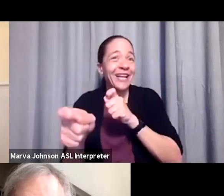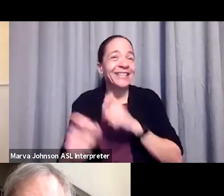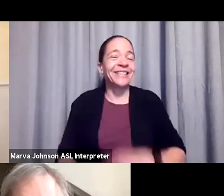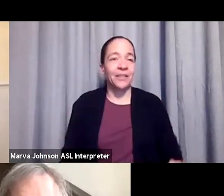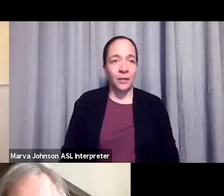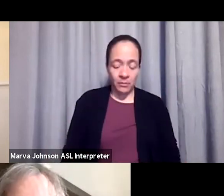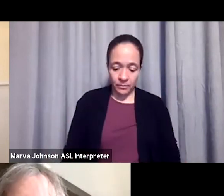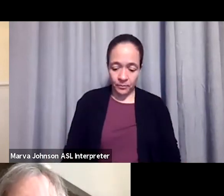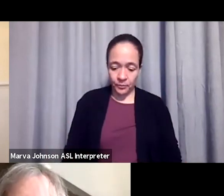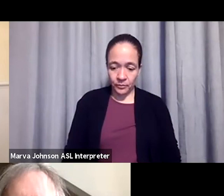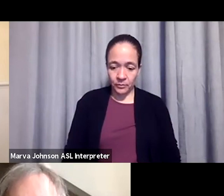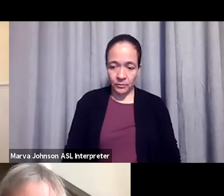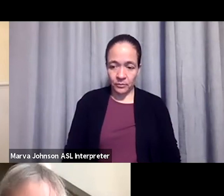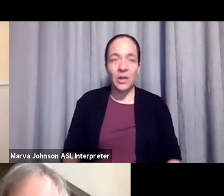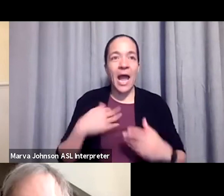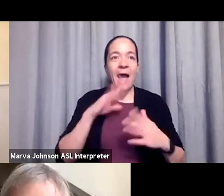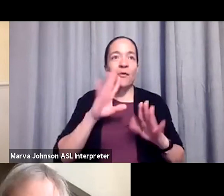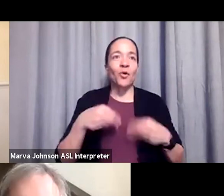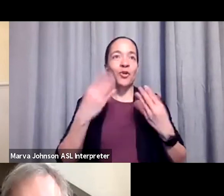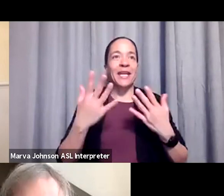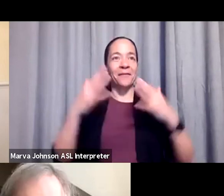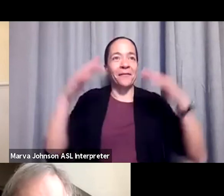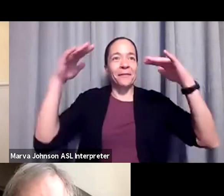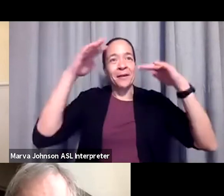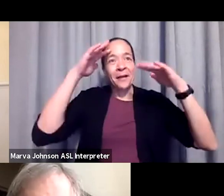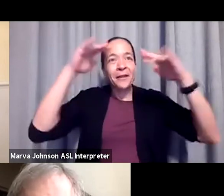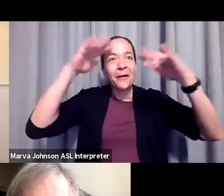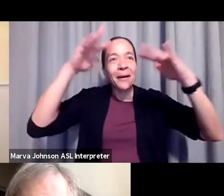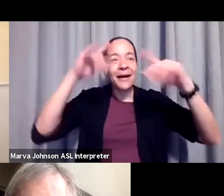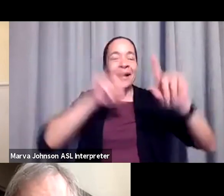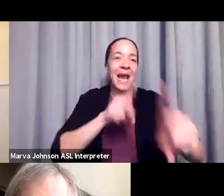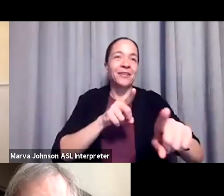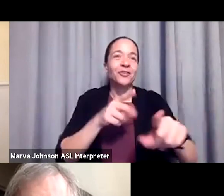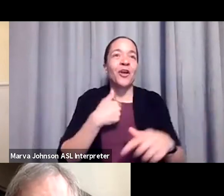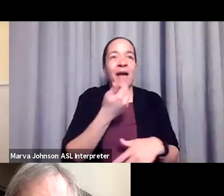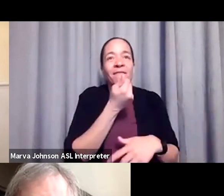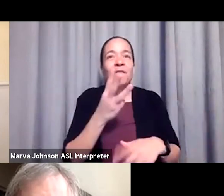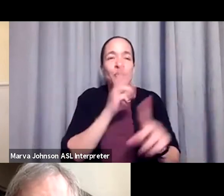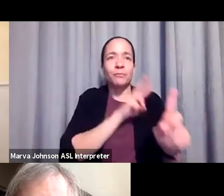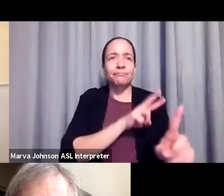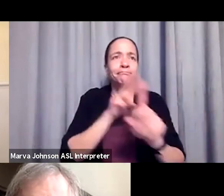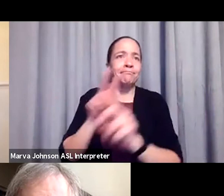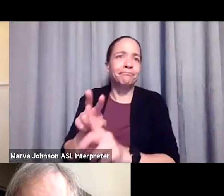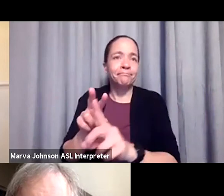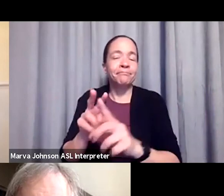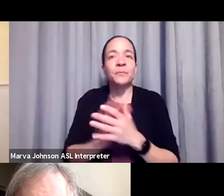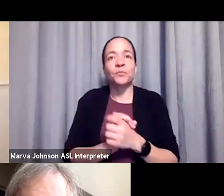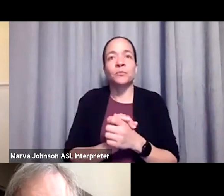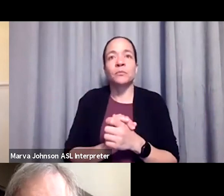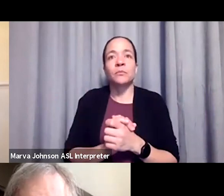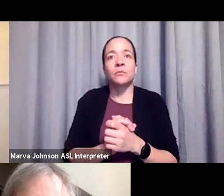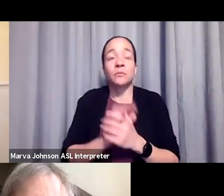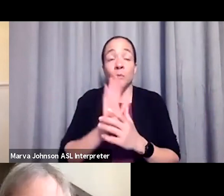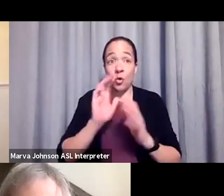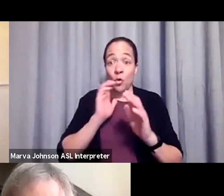I'll give the high level answer and see if Carrie feeling better. There's a couple ways to think about it, because there's what you're communicating,